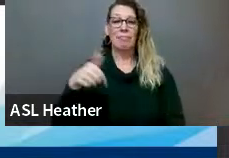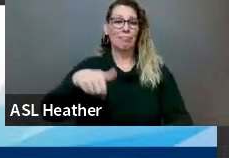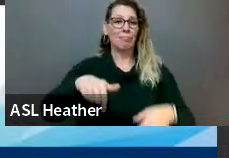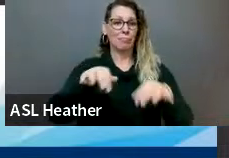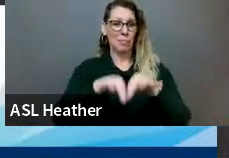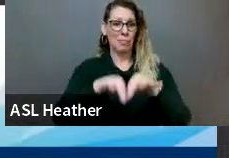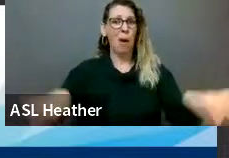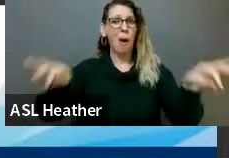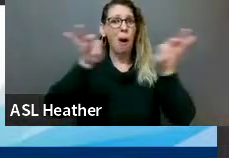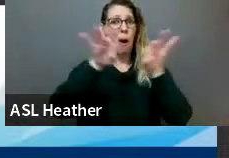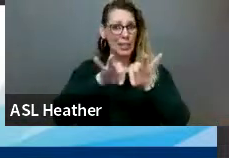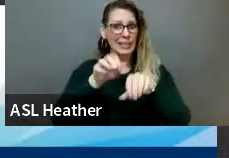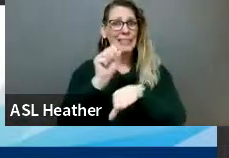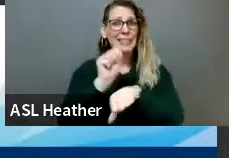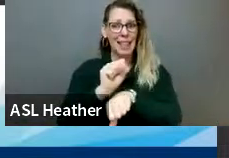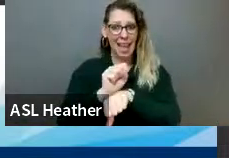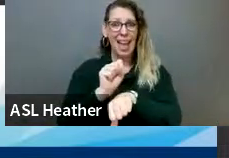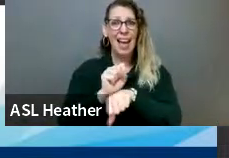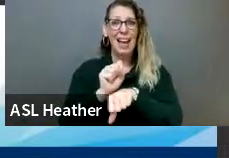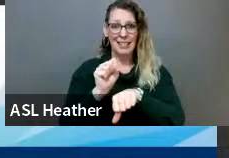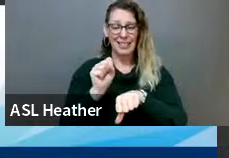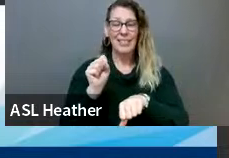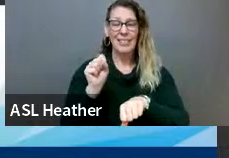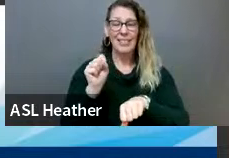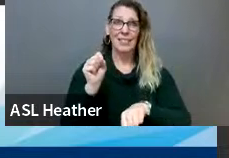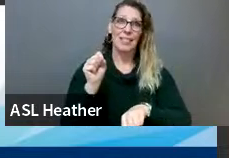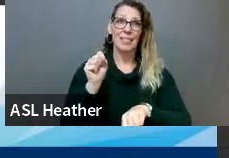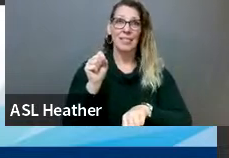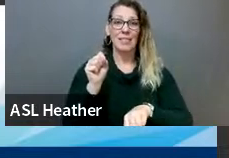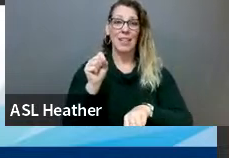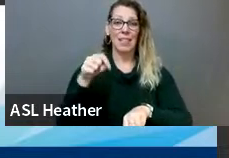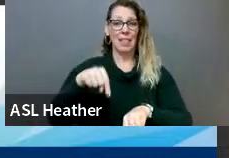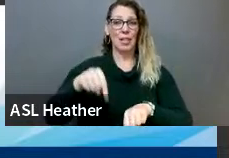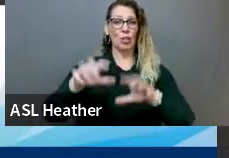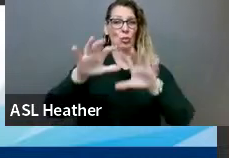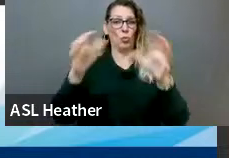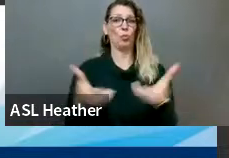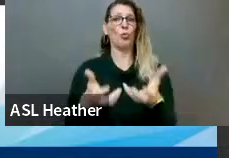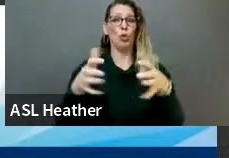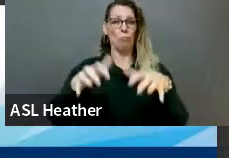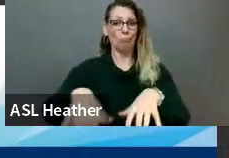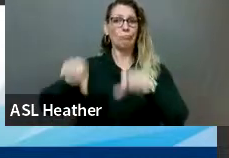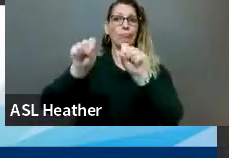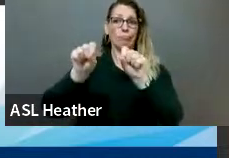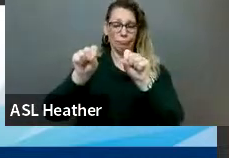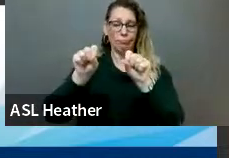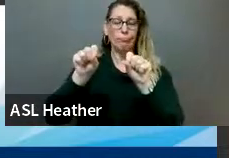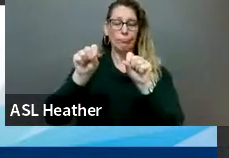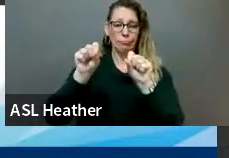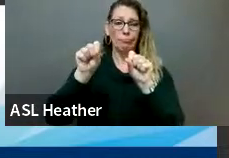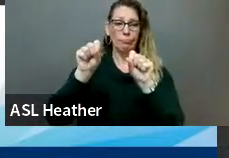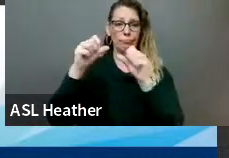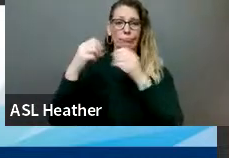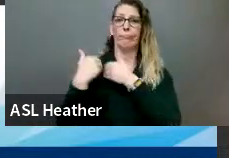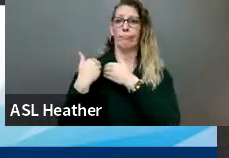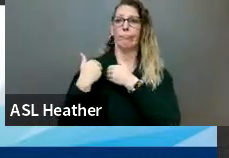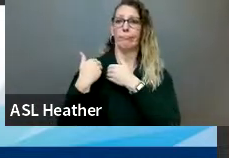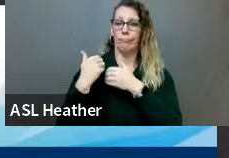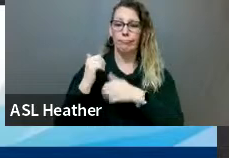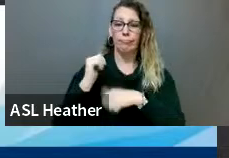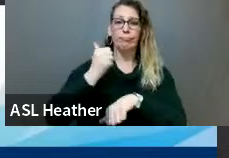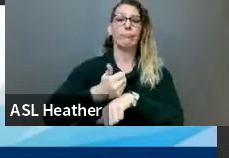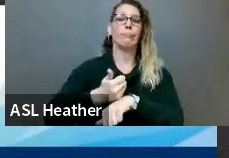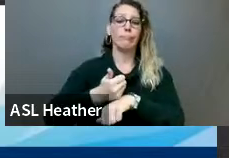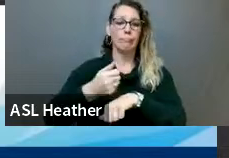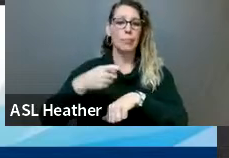important task that this group is taking on to help set context